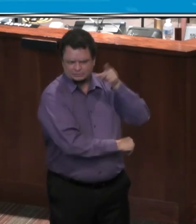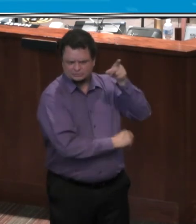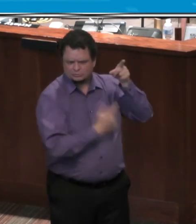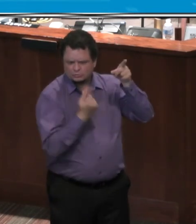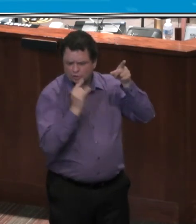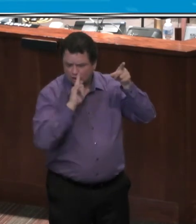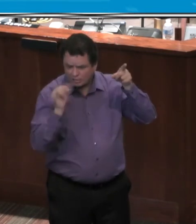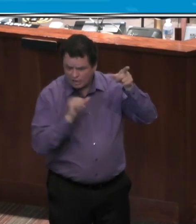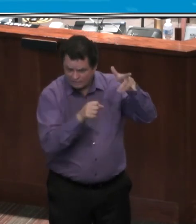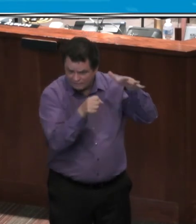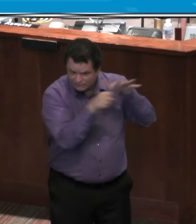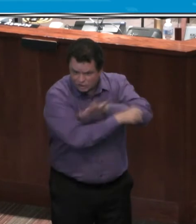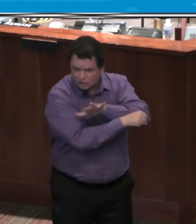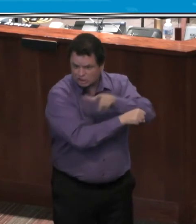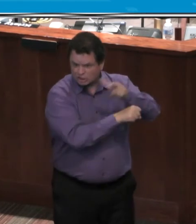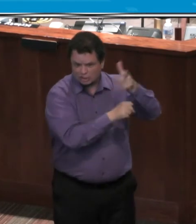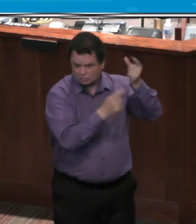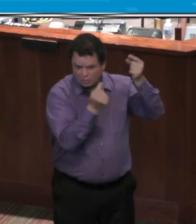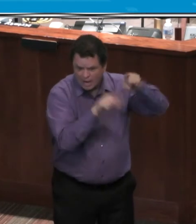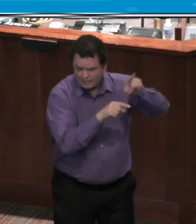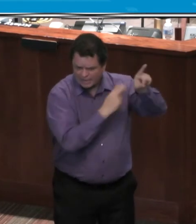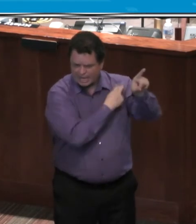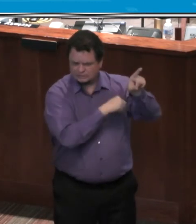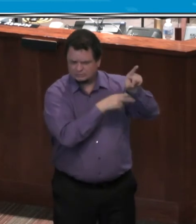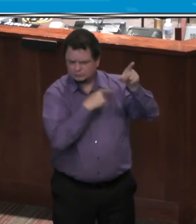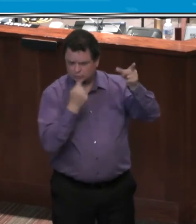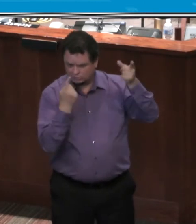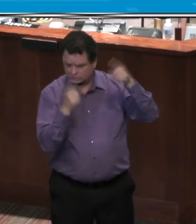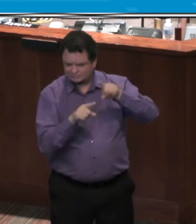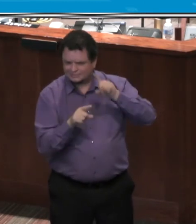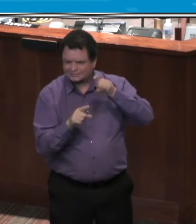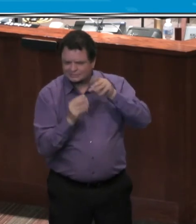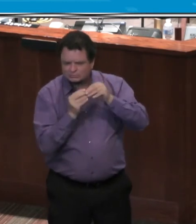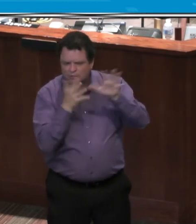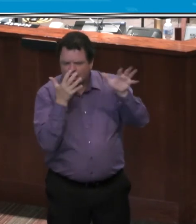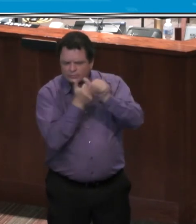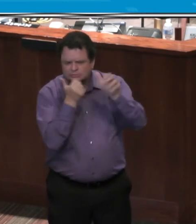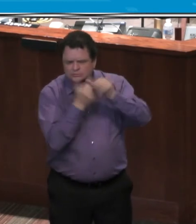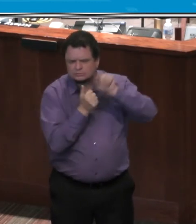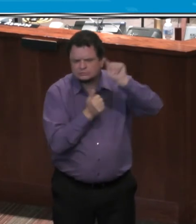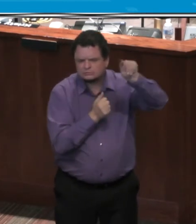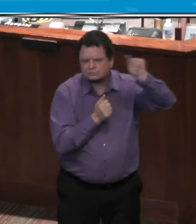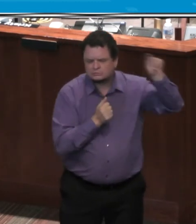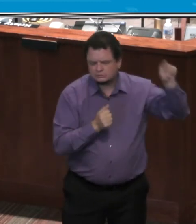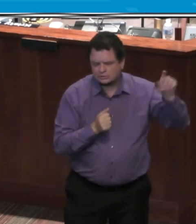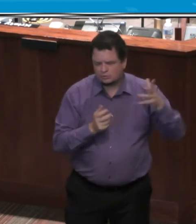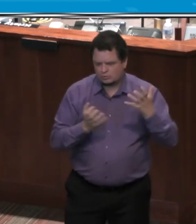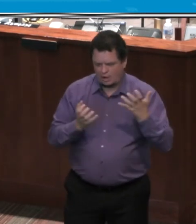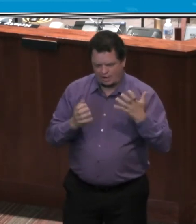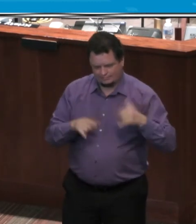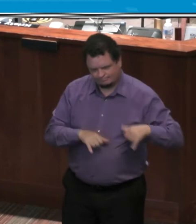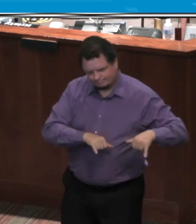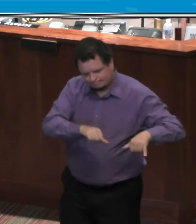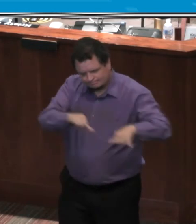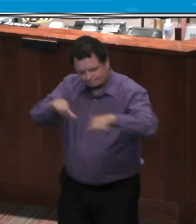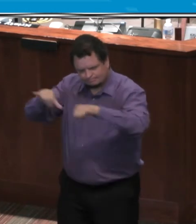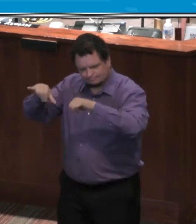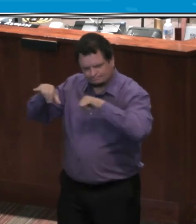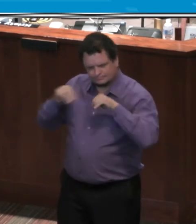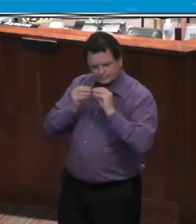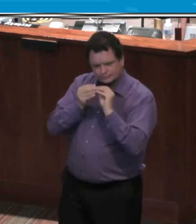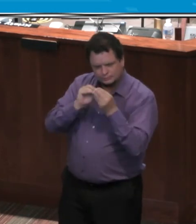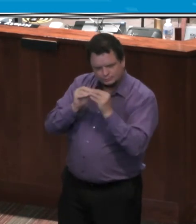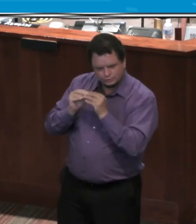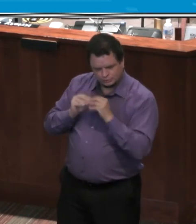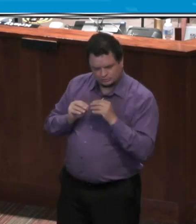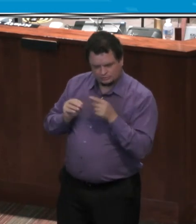the hospital systems to agree, both in principle and exactly on paper, that they're going to provide for us